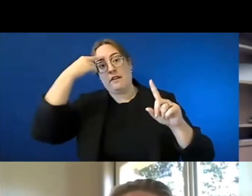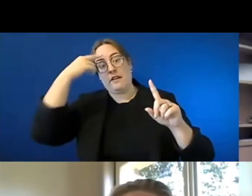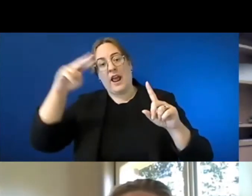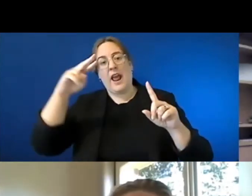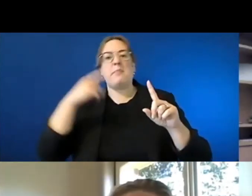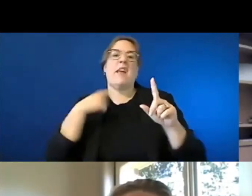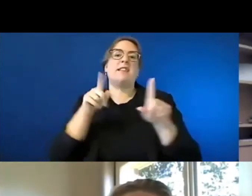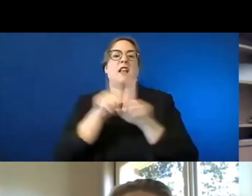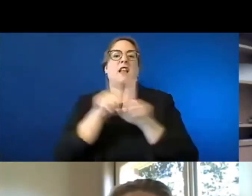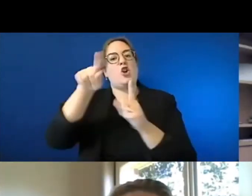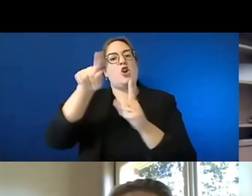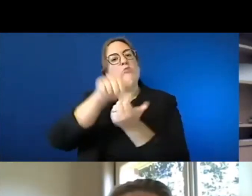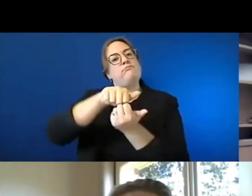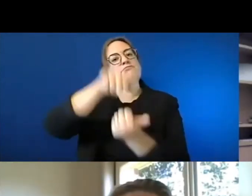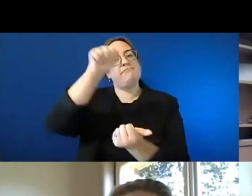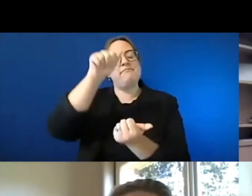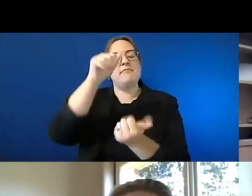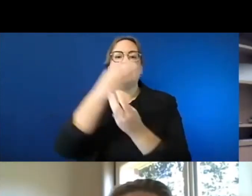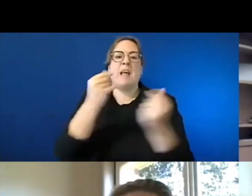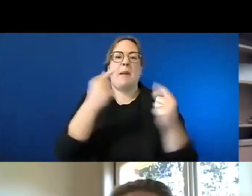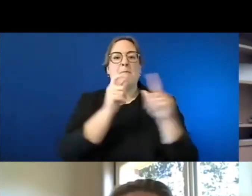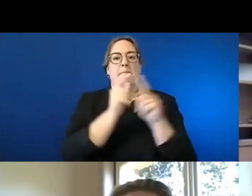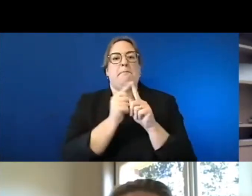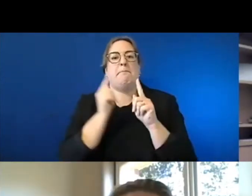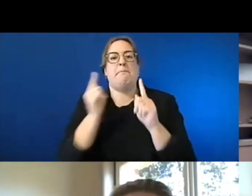And they've all got some acronym.